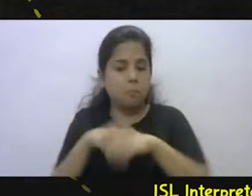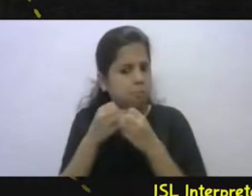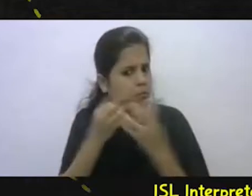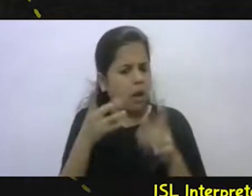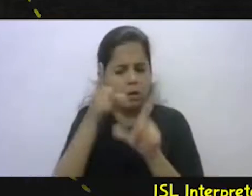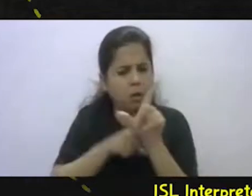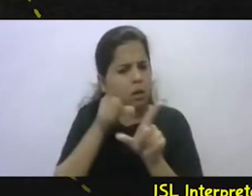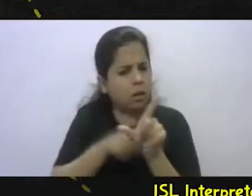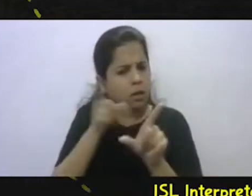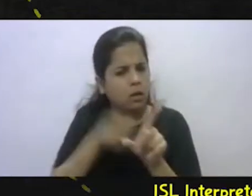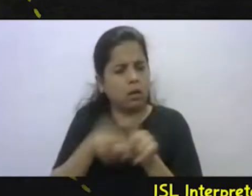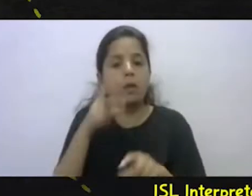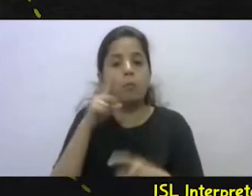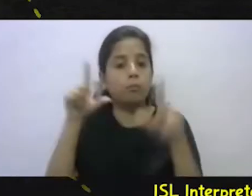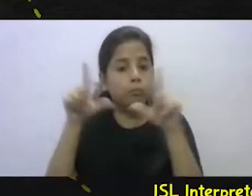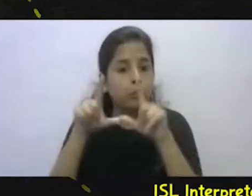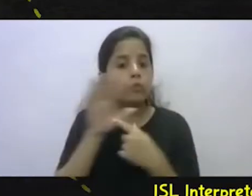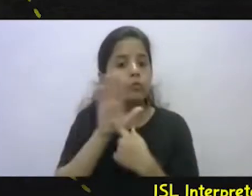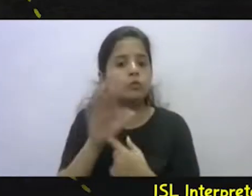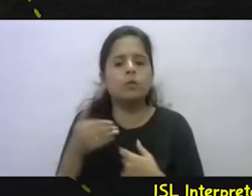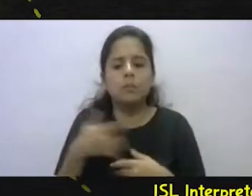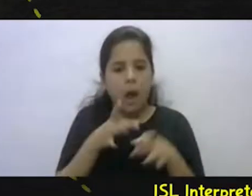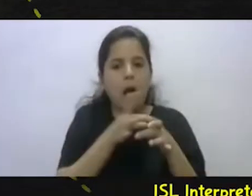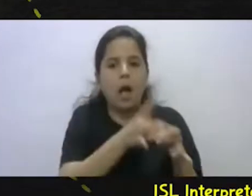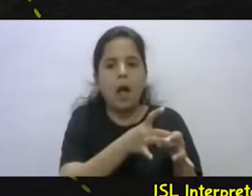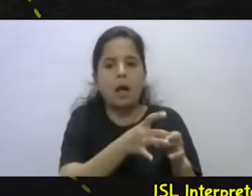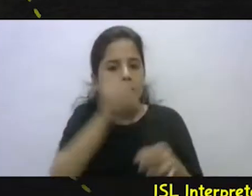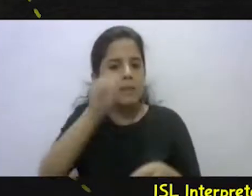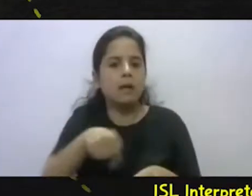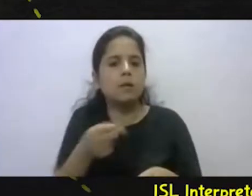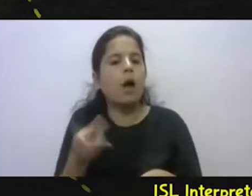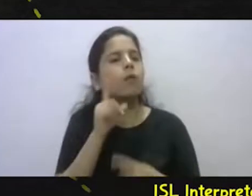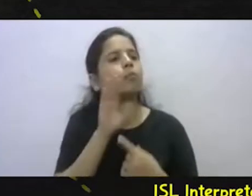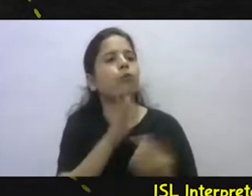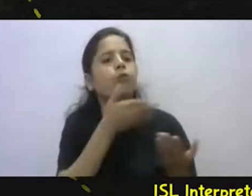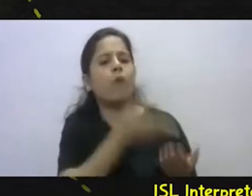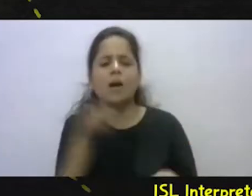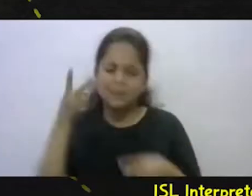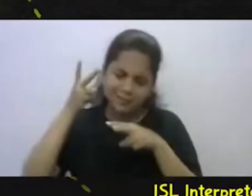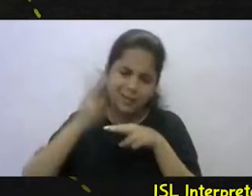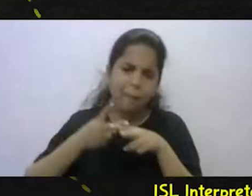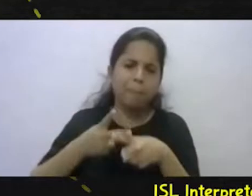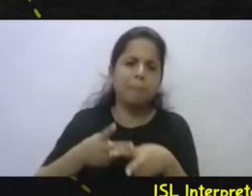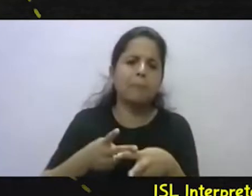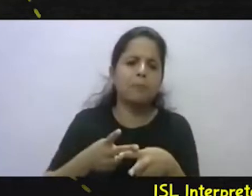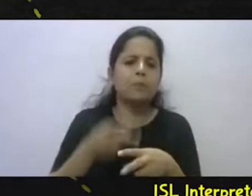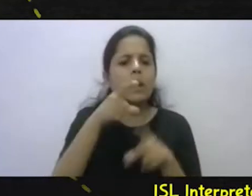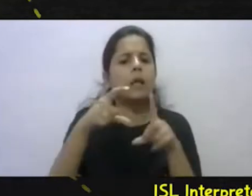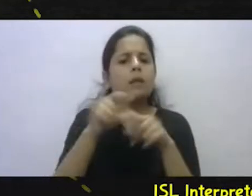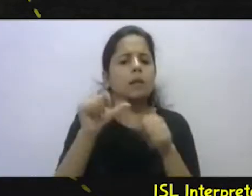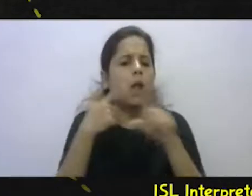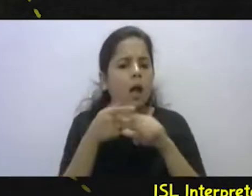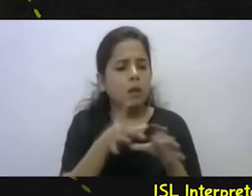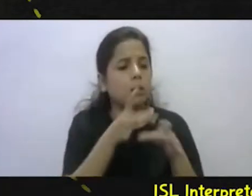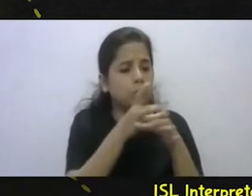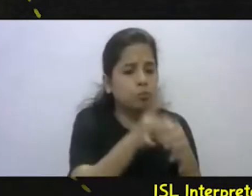years, to prove that we are marginalized. Again, that means a Dalit community who is a poor and a marginalized